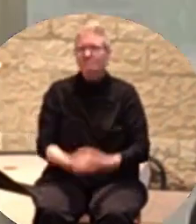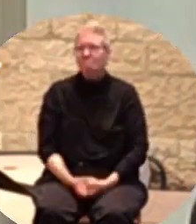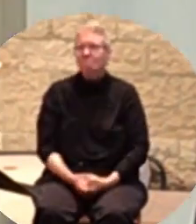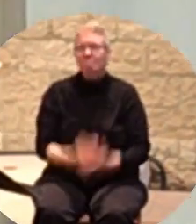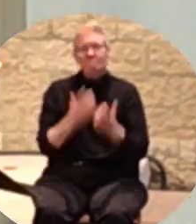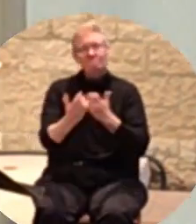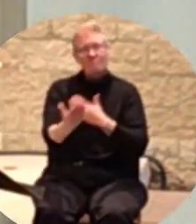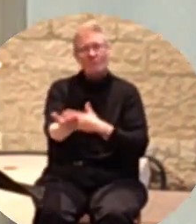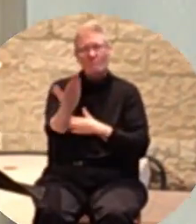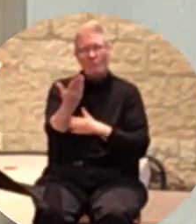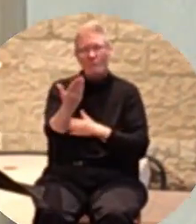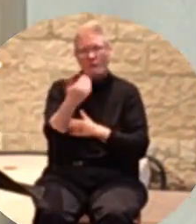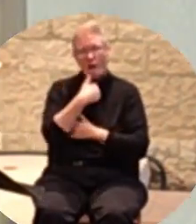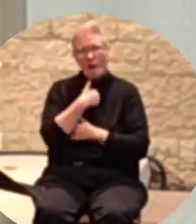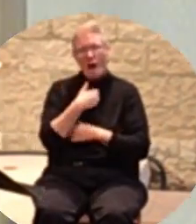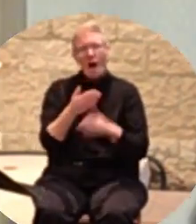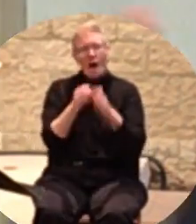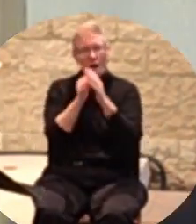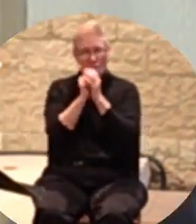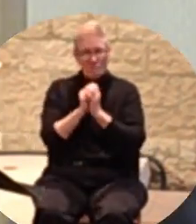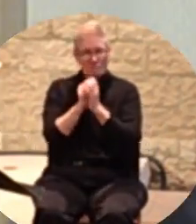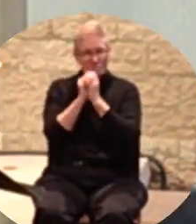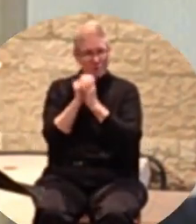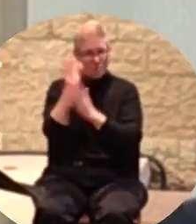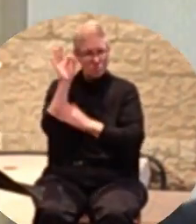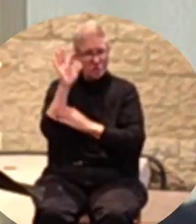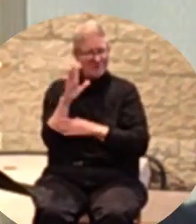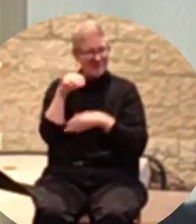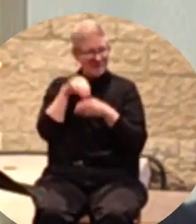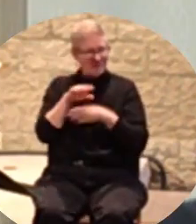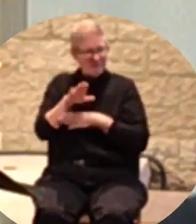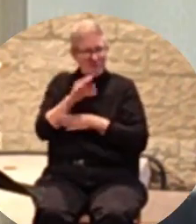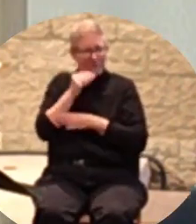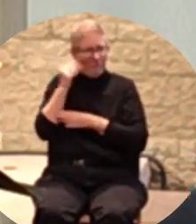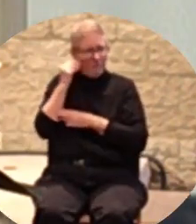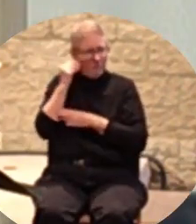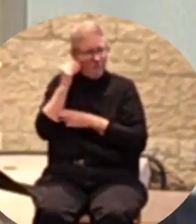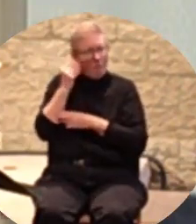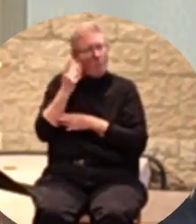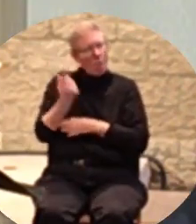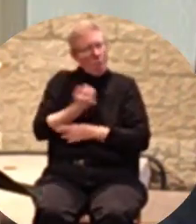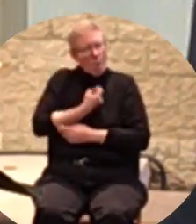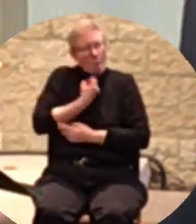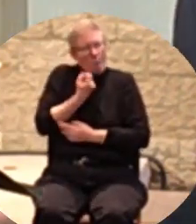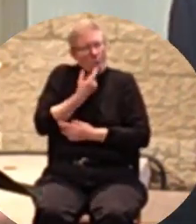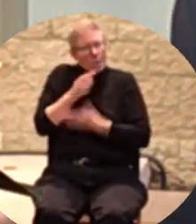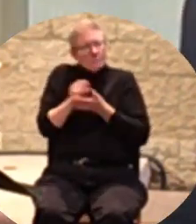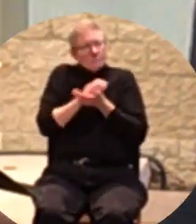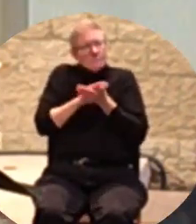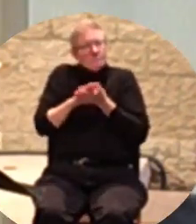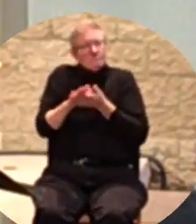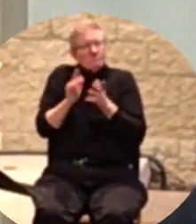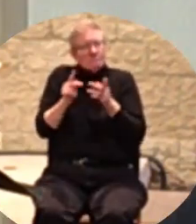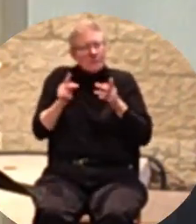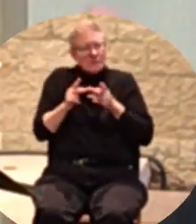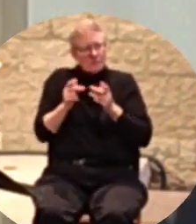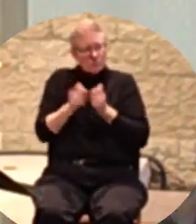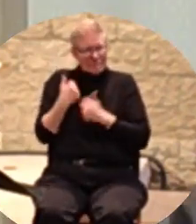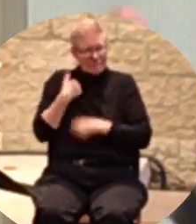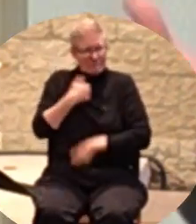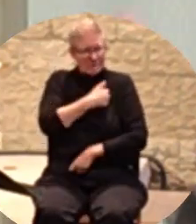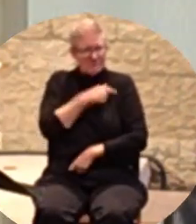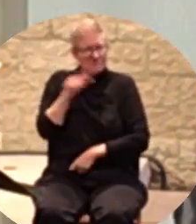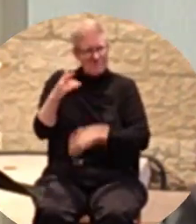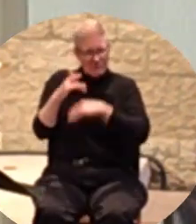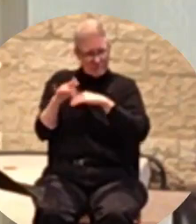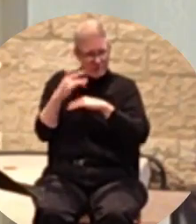This morning, we have prayer chaplains in their homes holding sacred space with us, and they are available